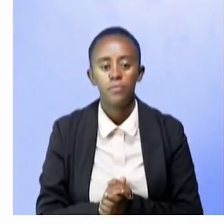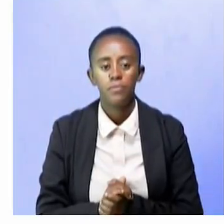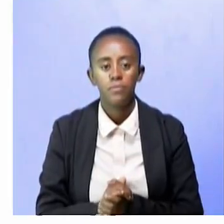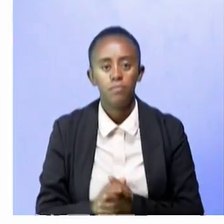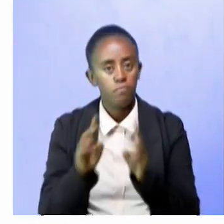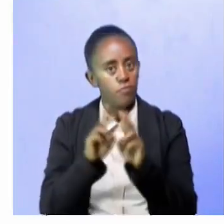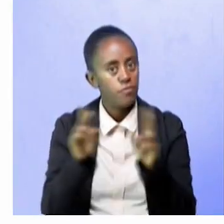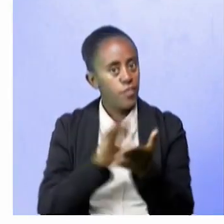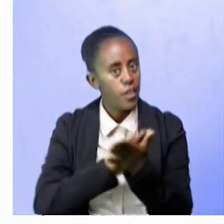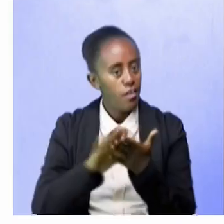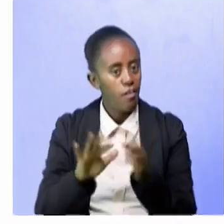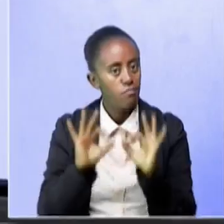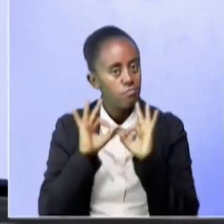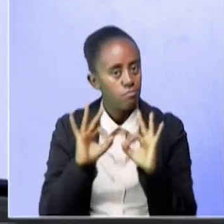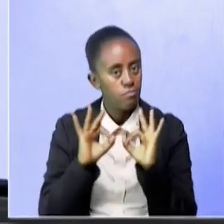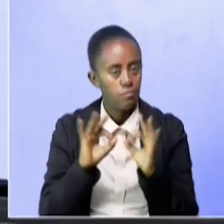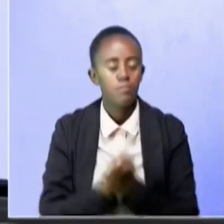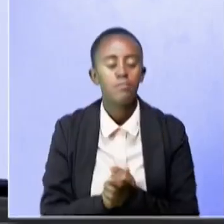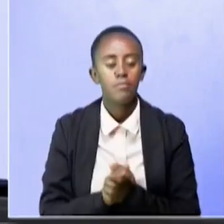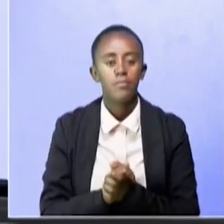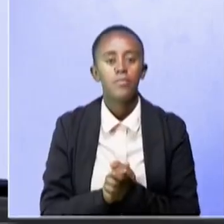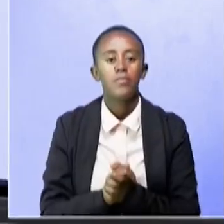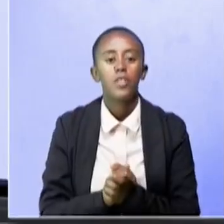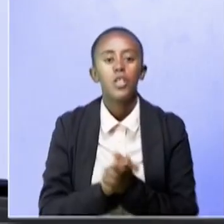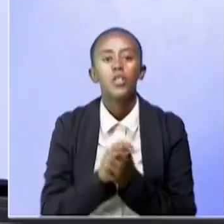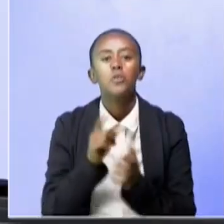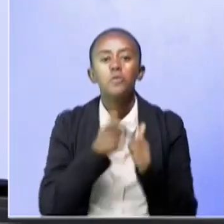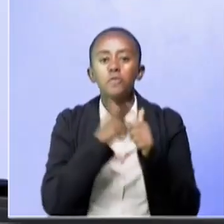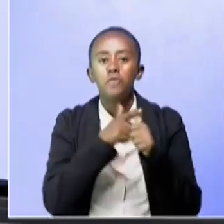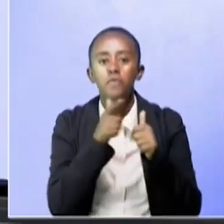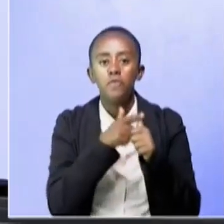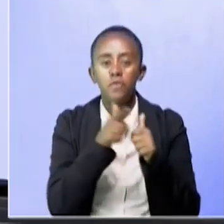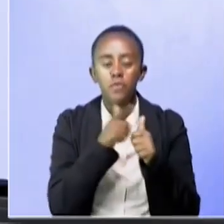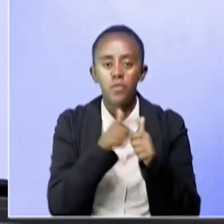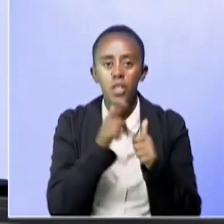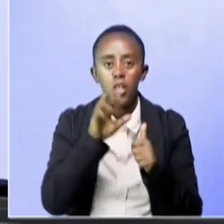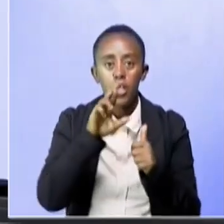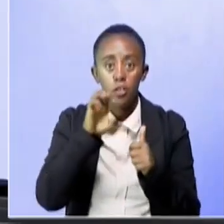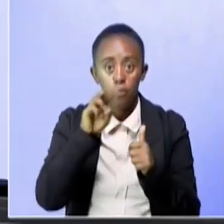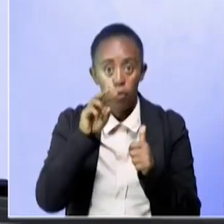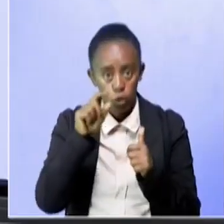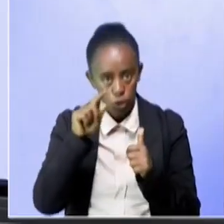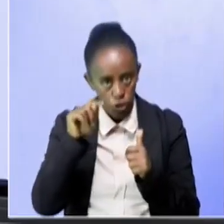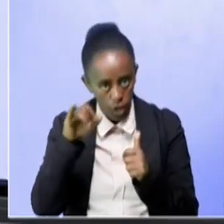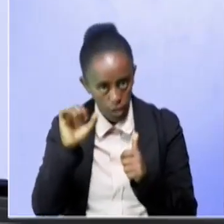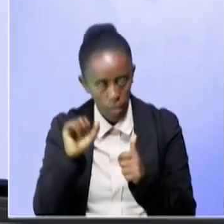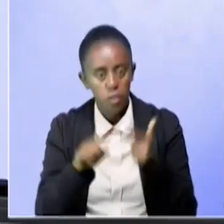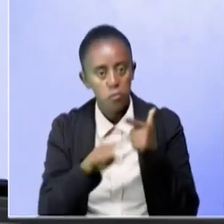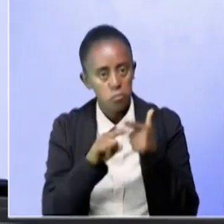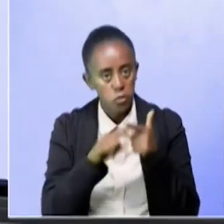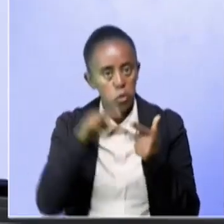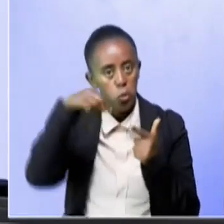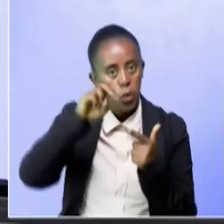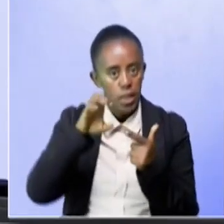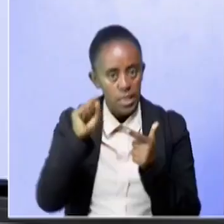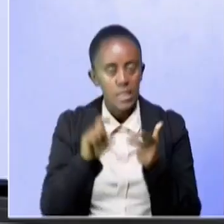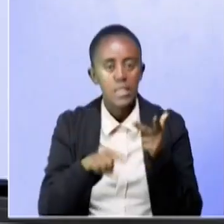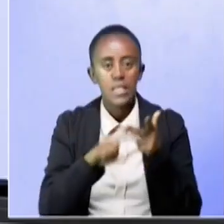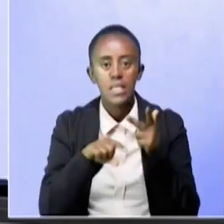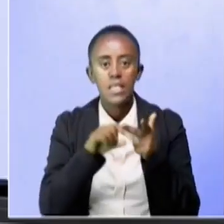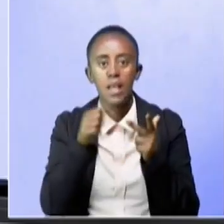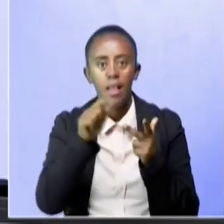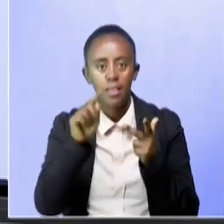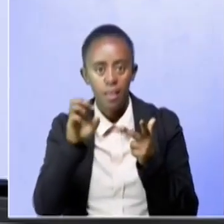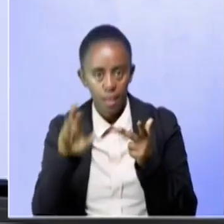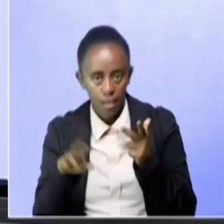Very nice. So revolutionary, quest, temporary, alter,